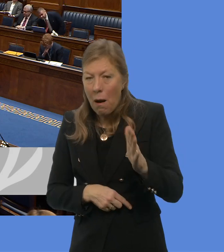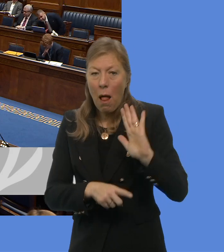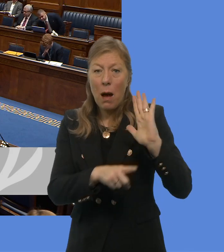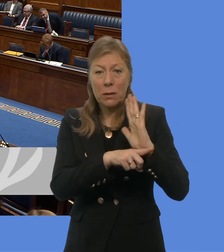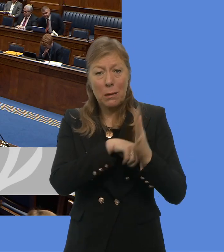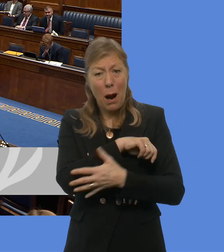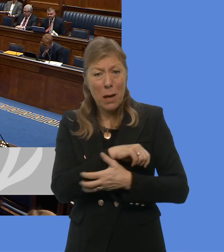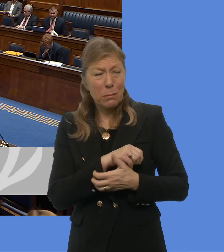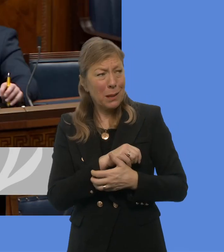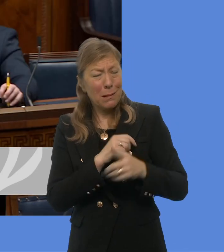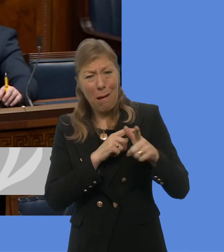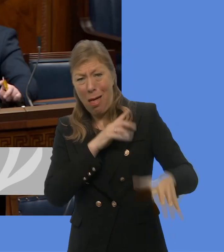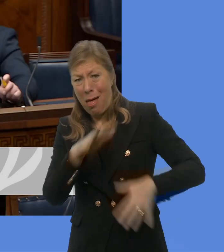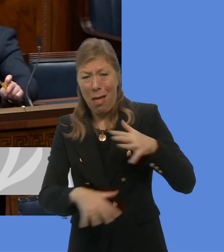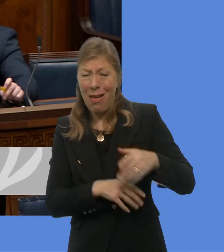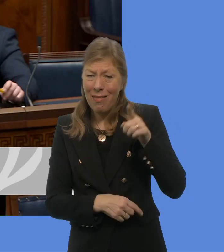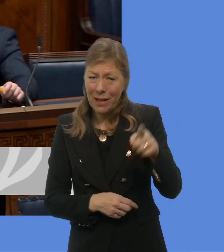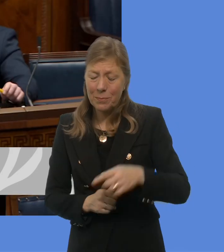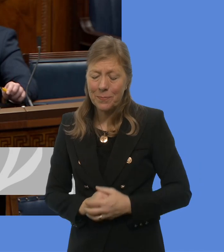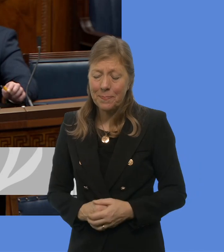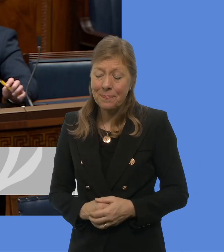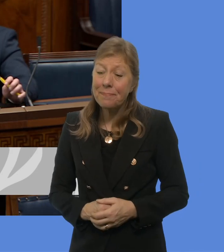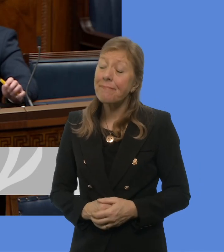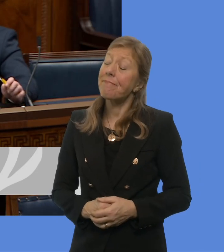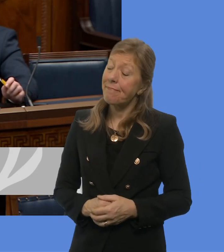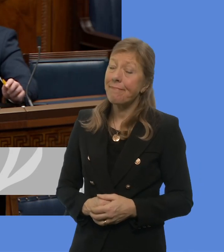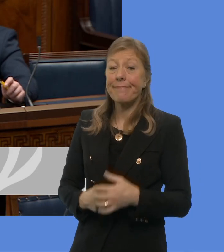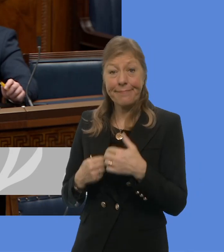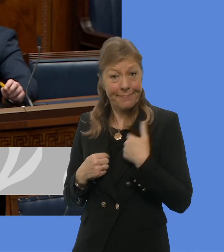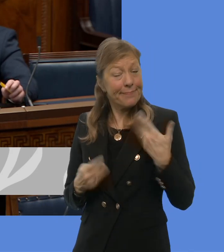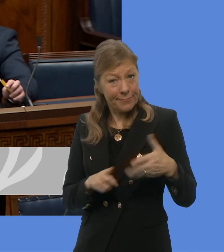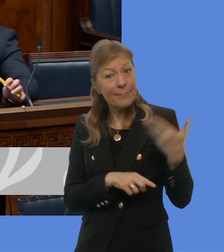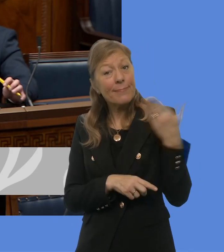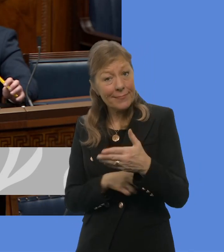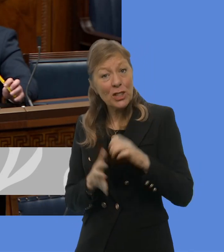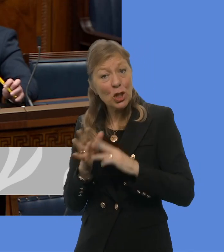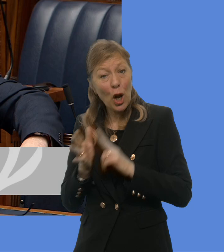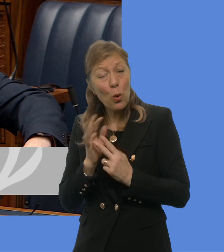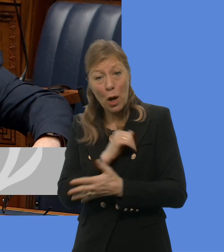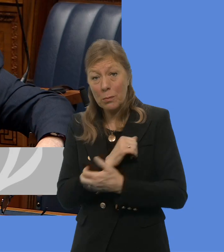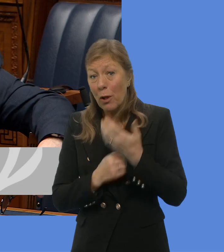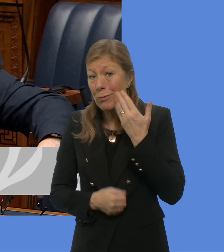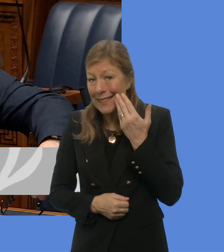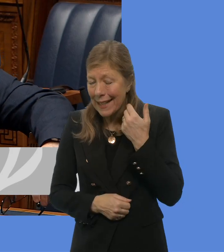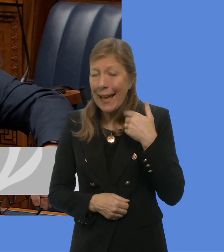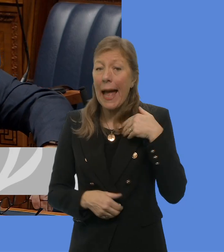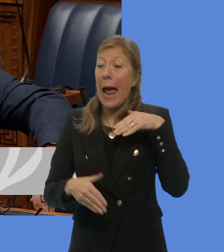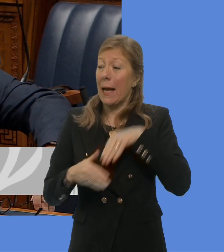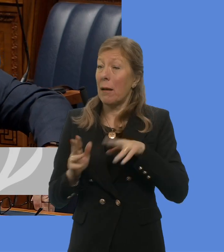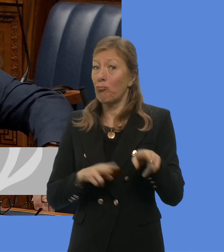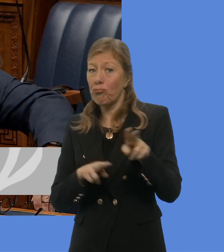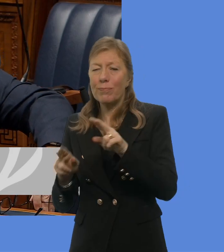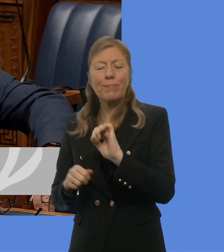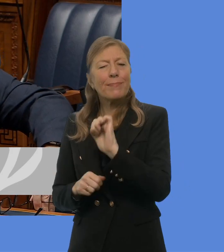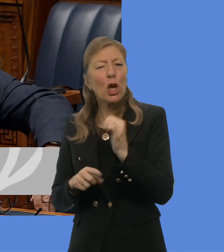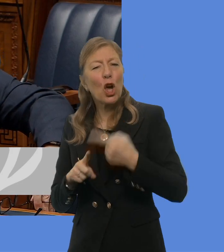there? Well, I was in the Down Hospital recently, and the urgent care centre was one of the areas that I visited. I think